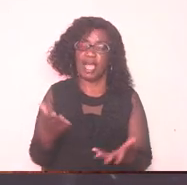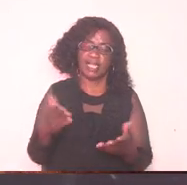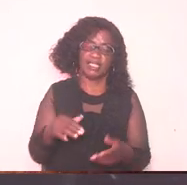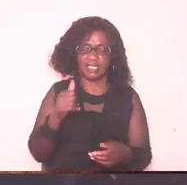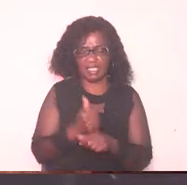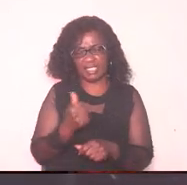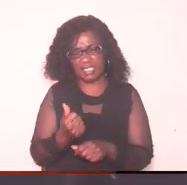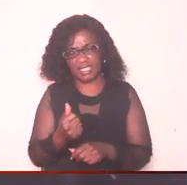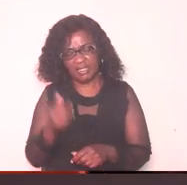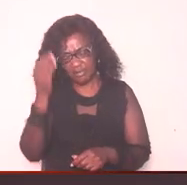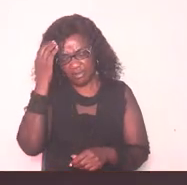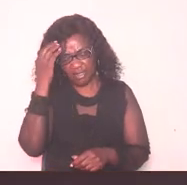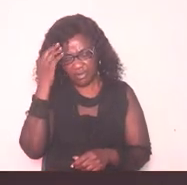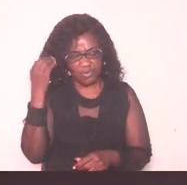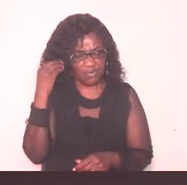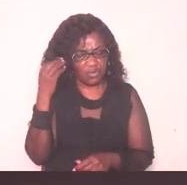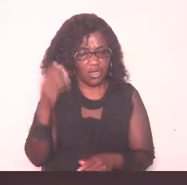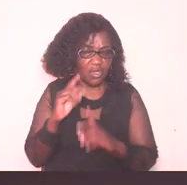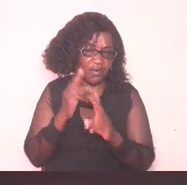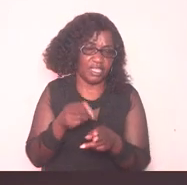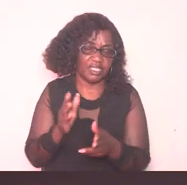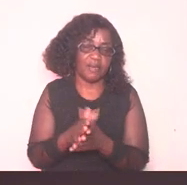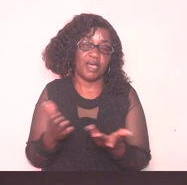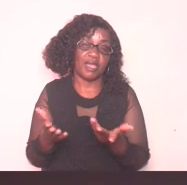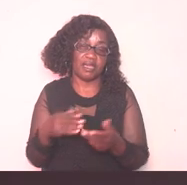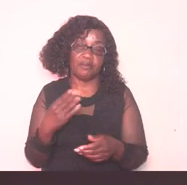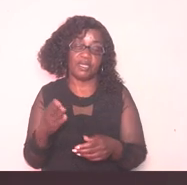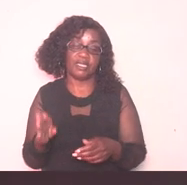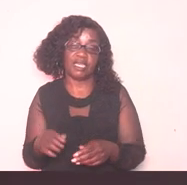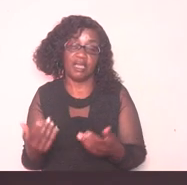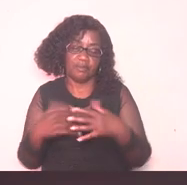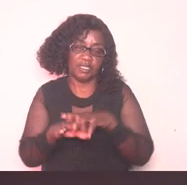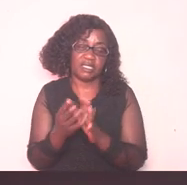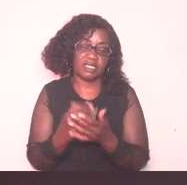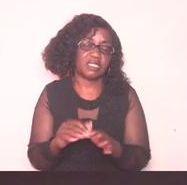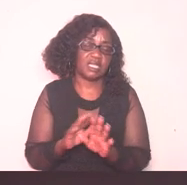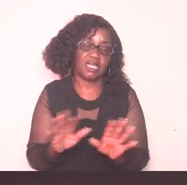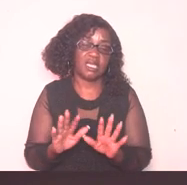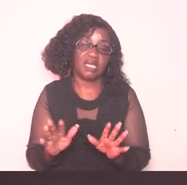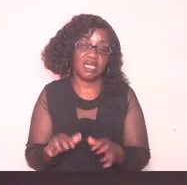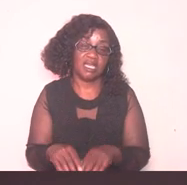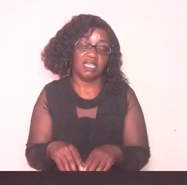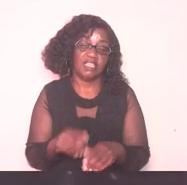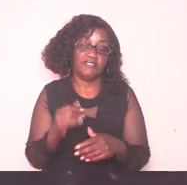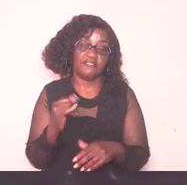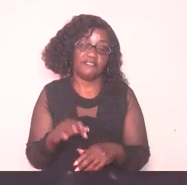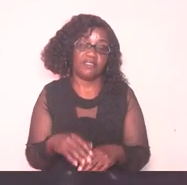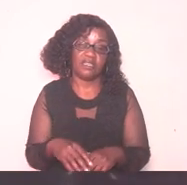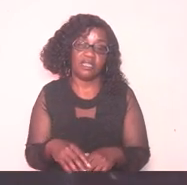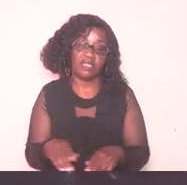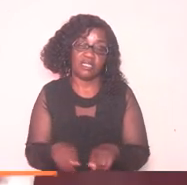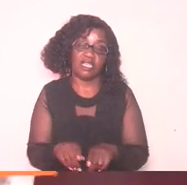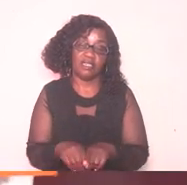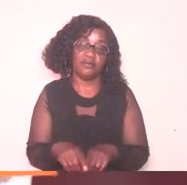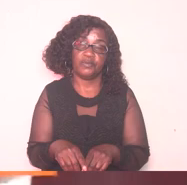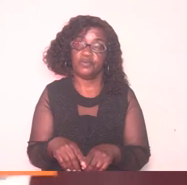informed decisions about this. We think that these issues should not be mixed or conflated in this debate. However, we are also